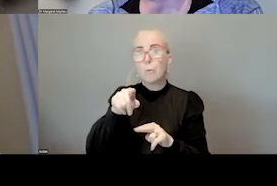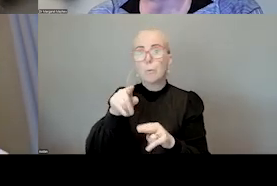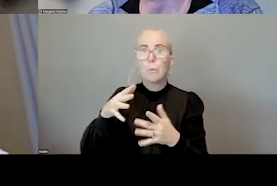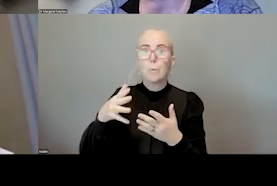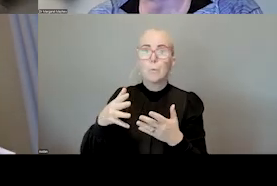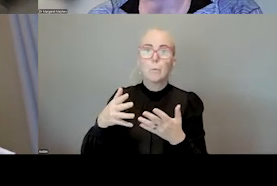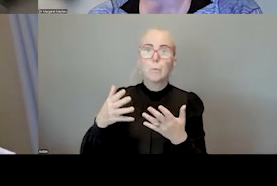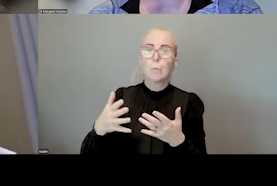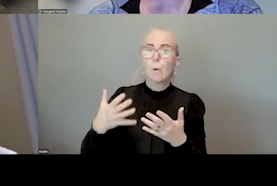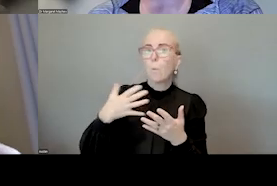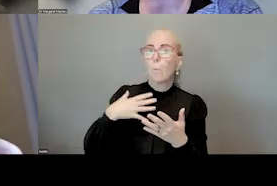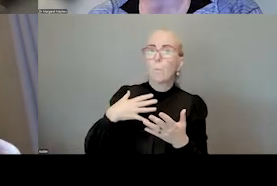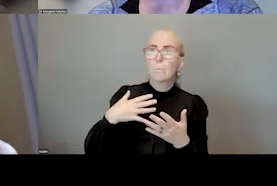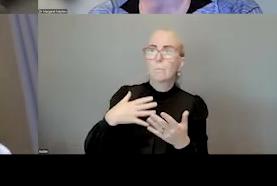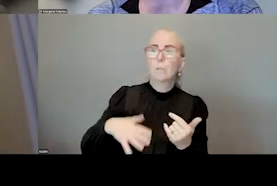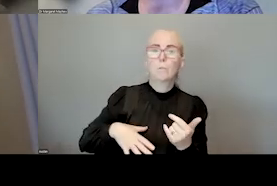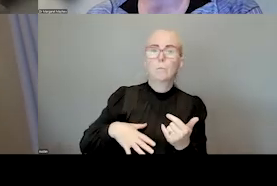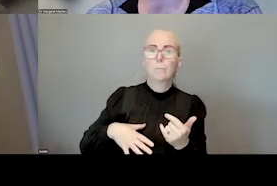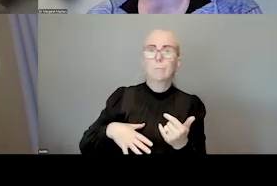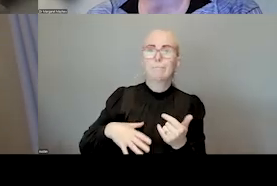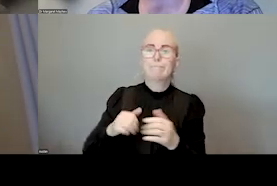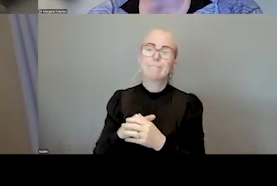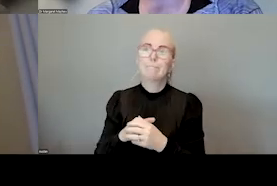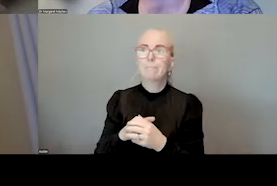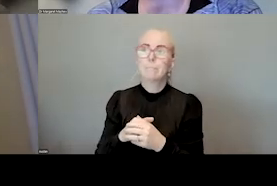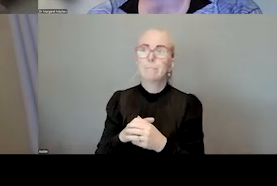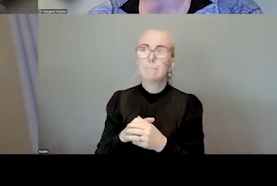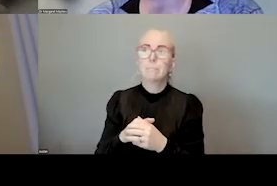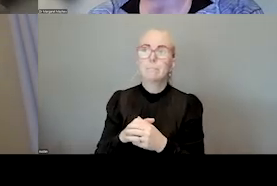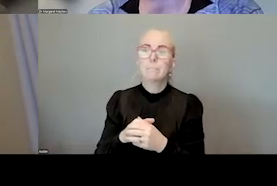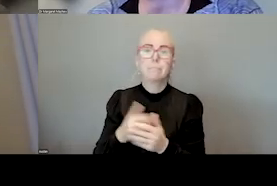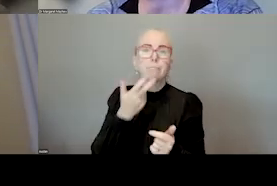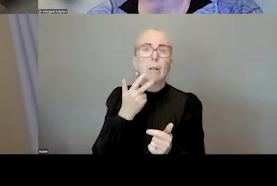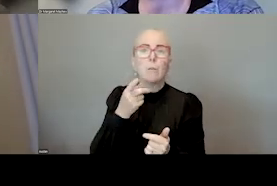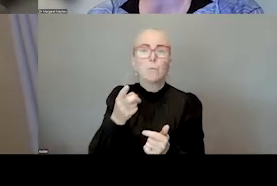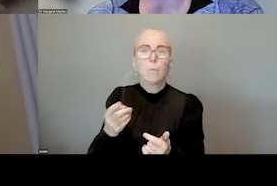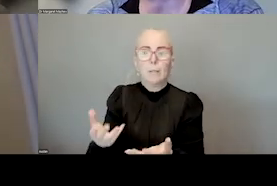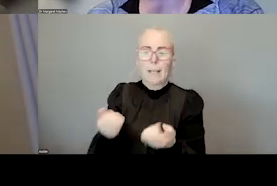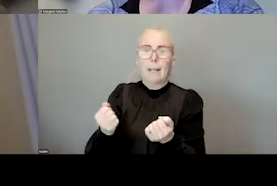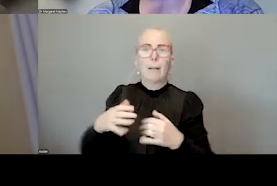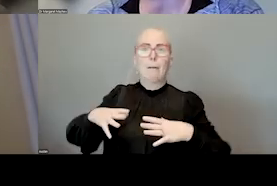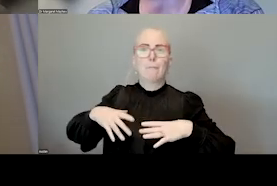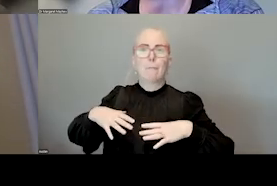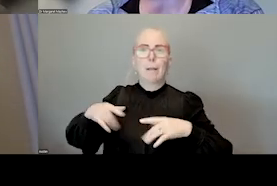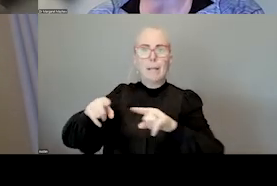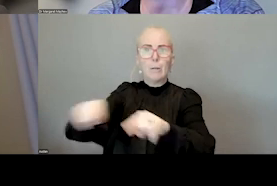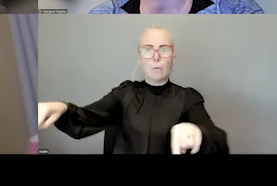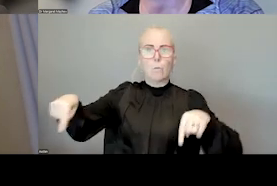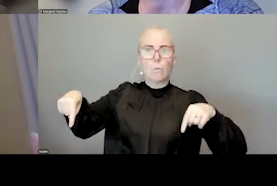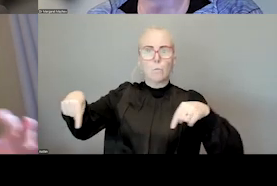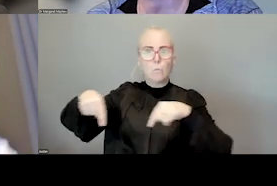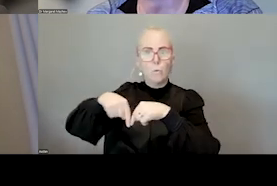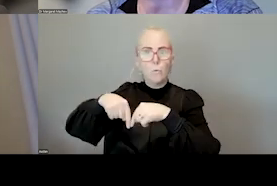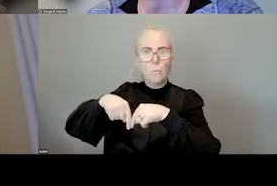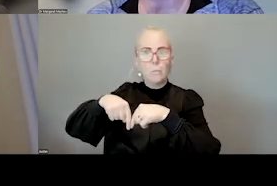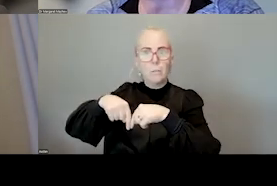let's say if you were getting a free space for an exhibition for 2 weeks, you would put those 2 weeks